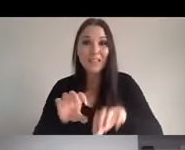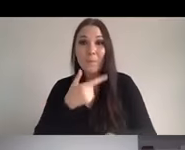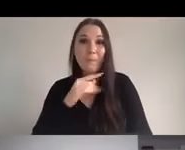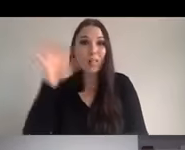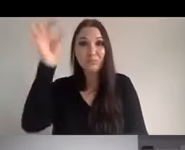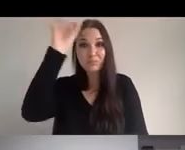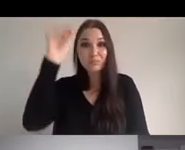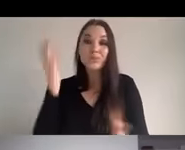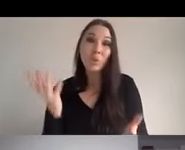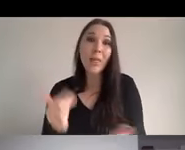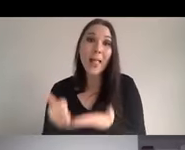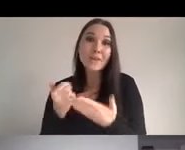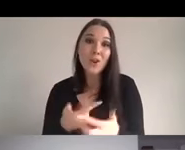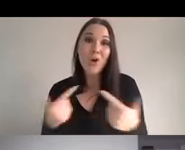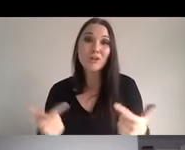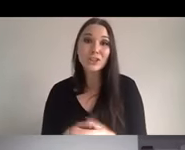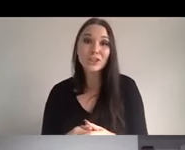think that helps a lot.